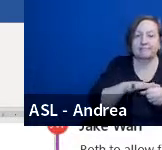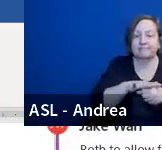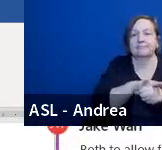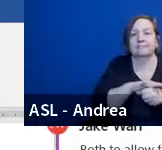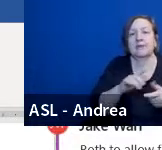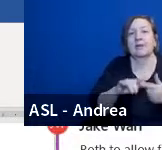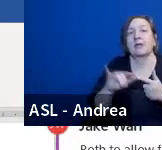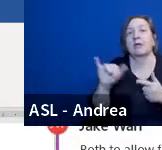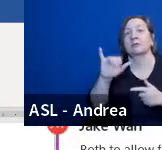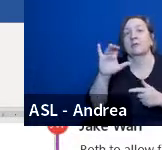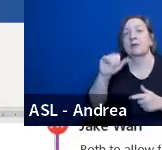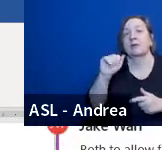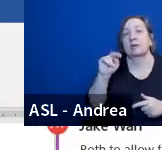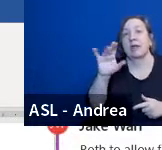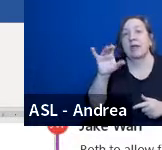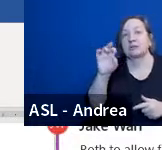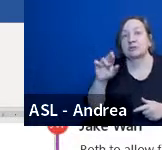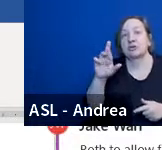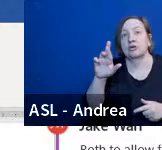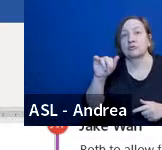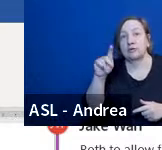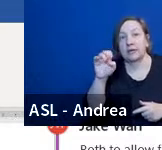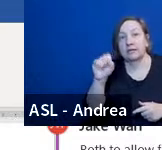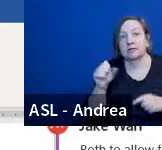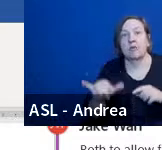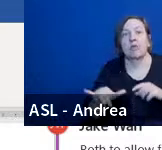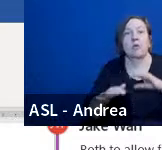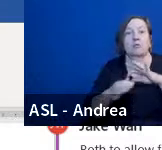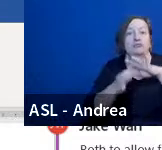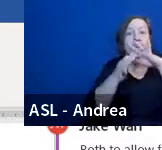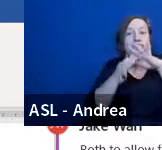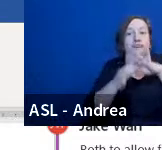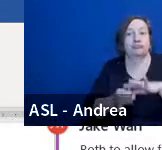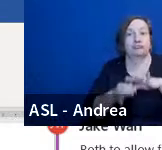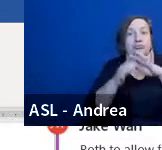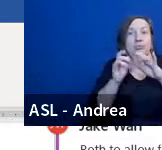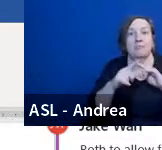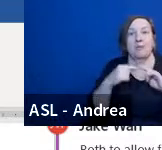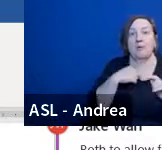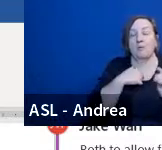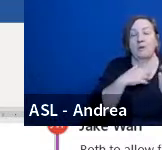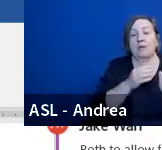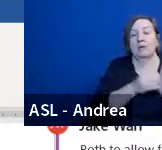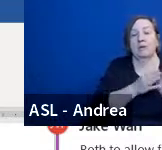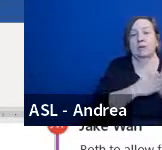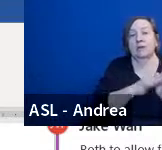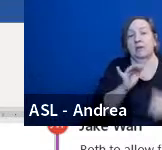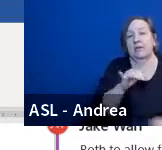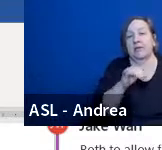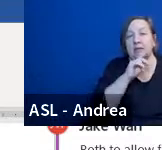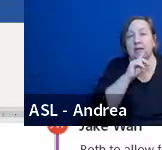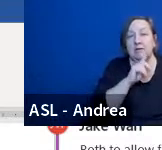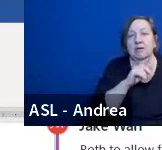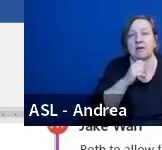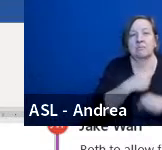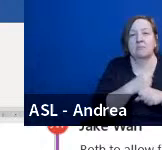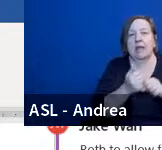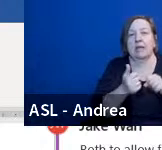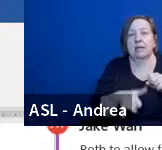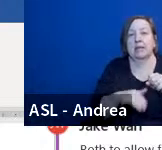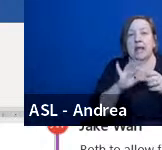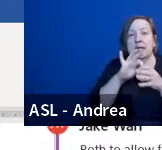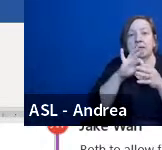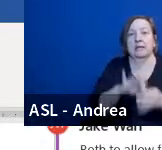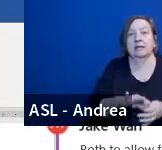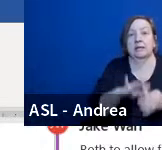cancer rates. And of course, those are tied. However, as we noted here, that's really making that connection as far